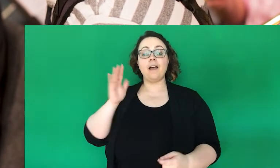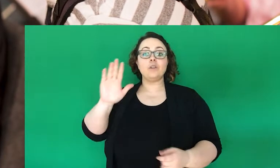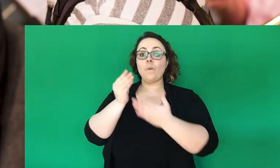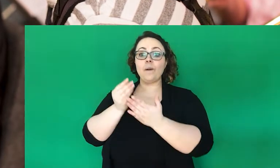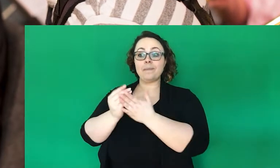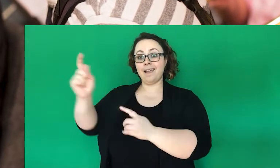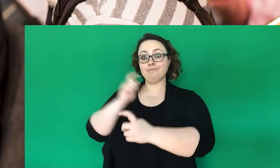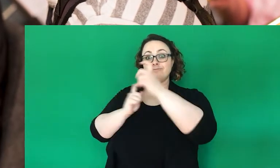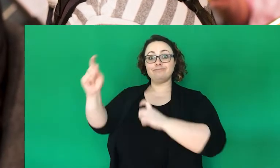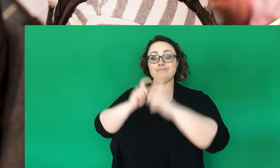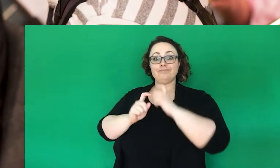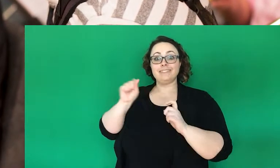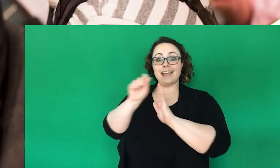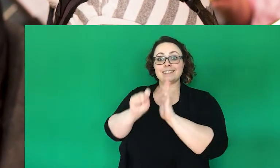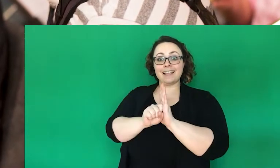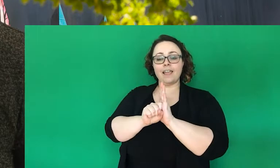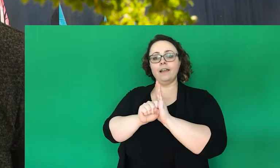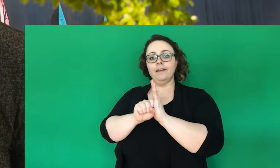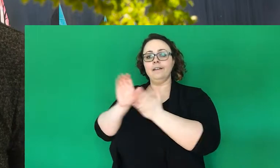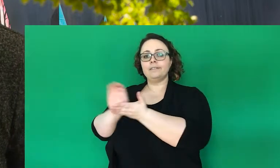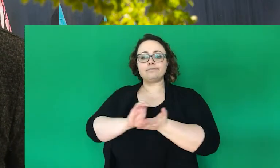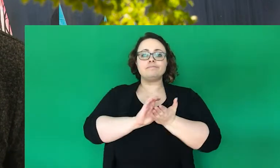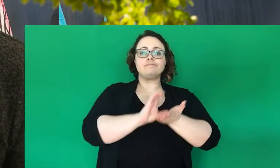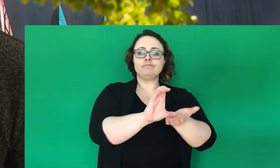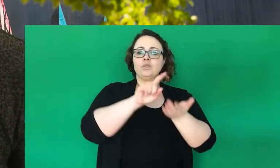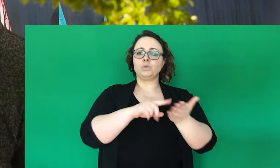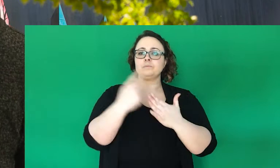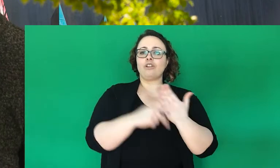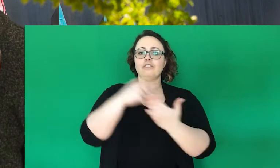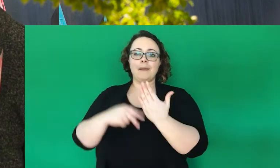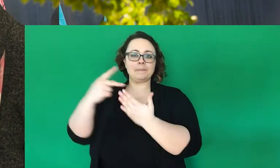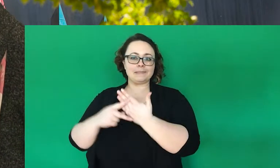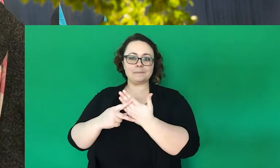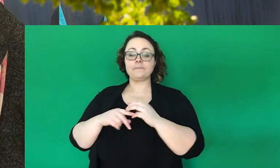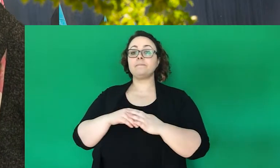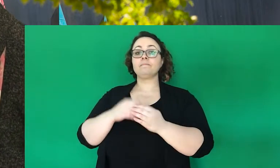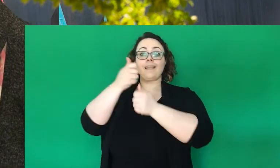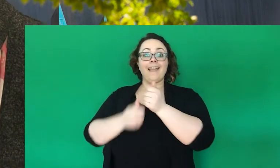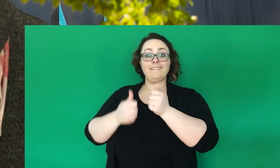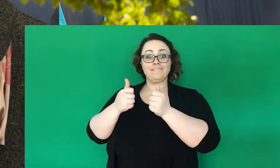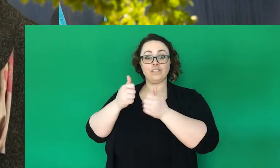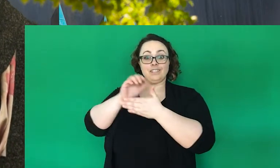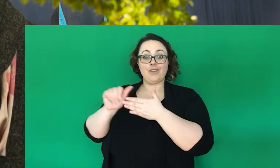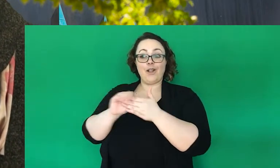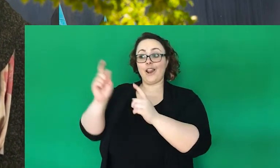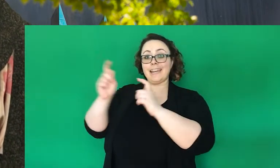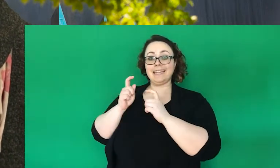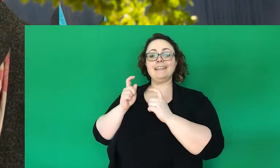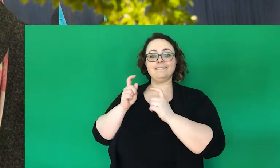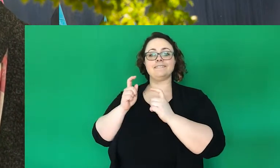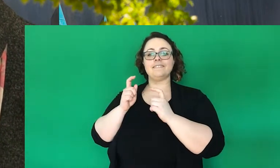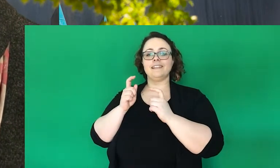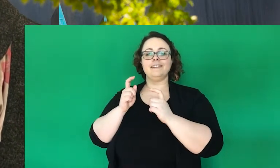That's because every dollar you give us goes directly to our programming. And every dollar you give